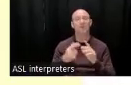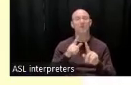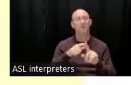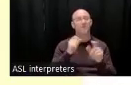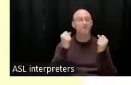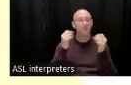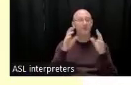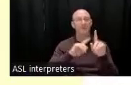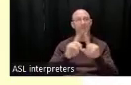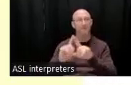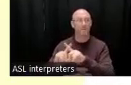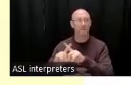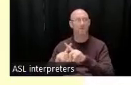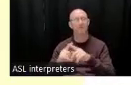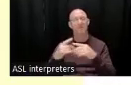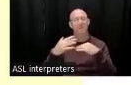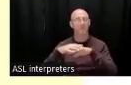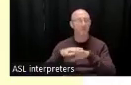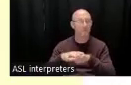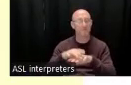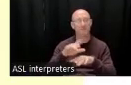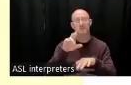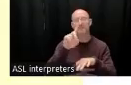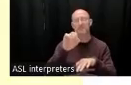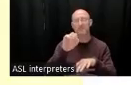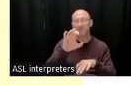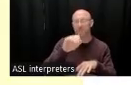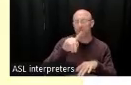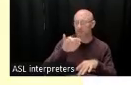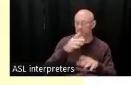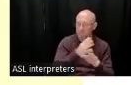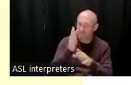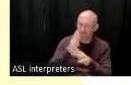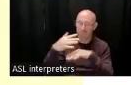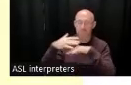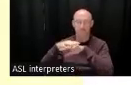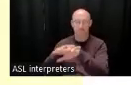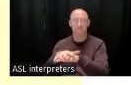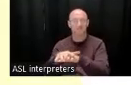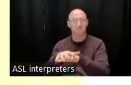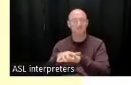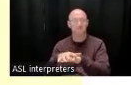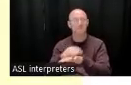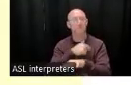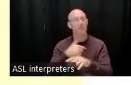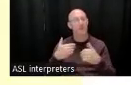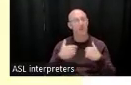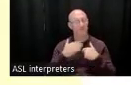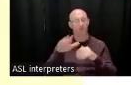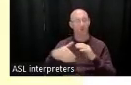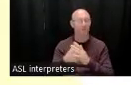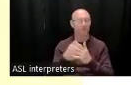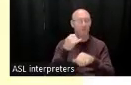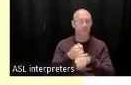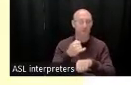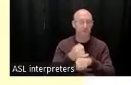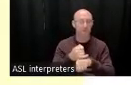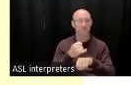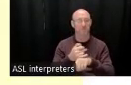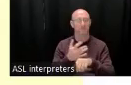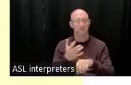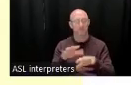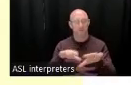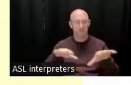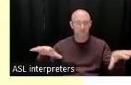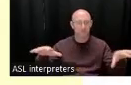different combinations of disciplines, that we have this all of these campuses co-located. And if